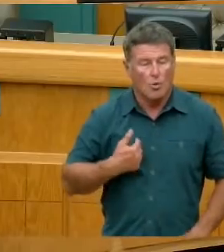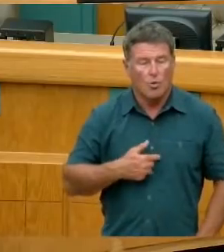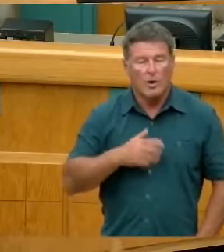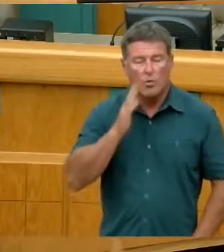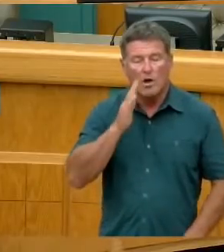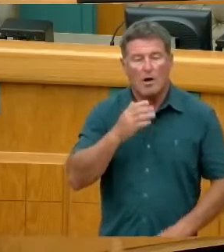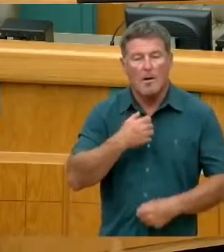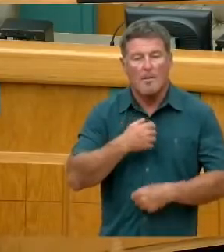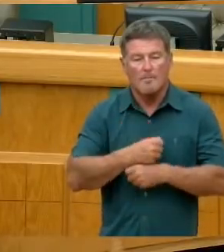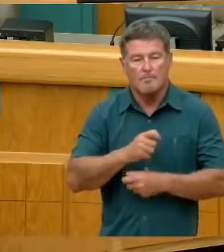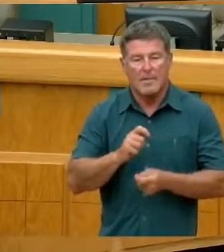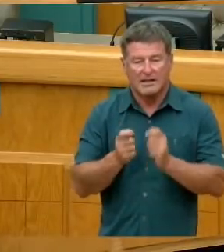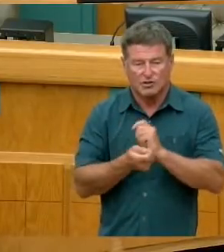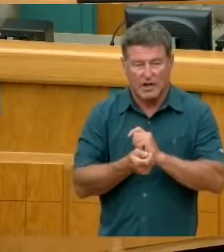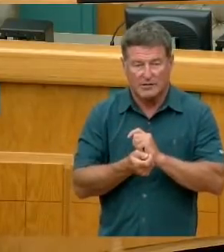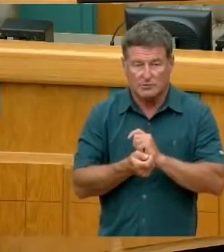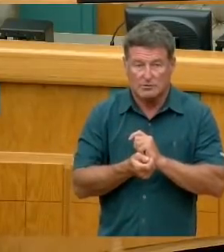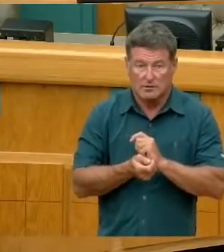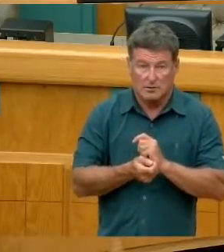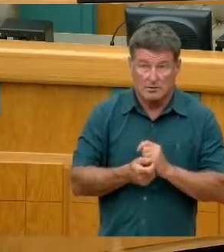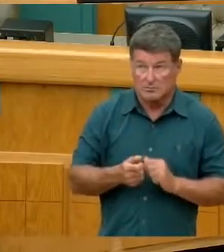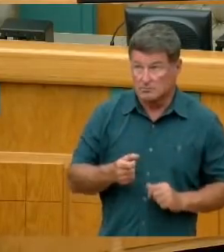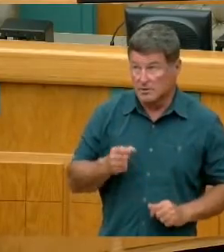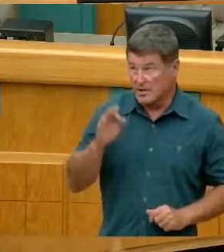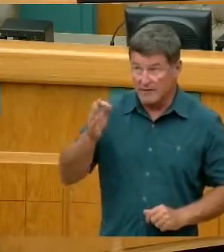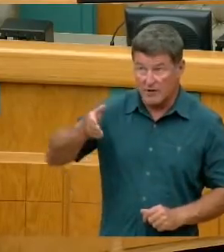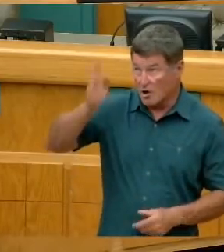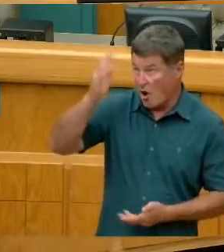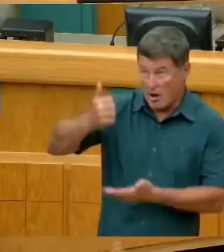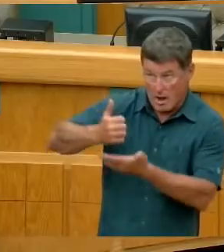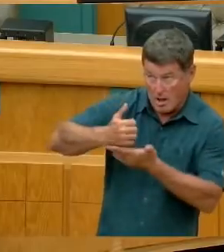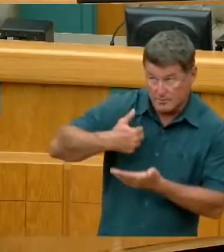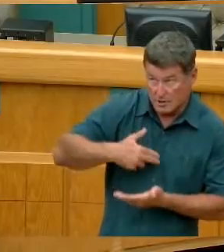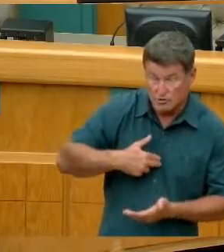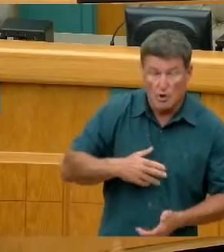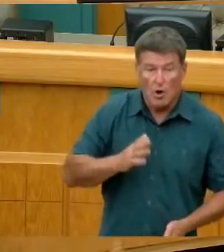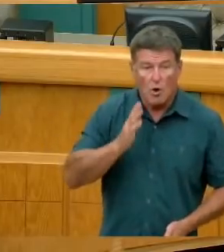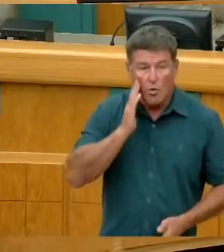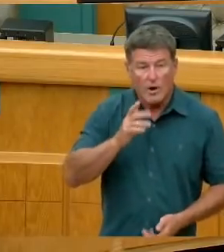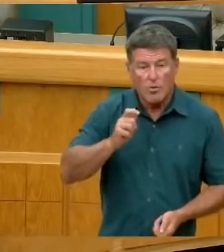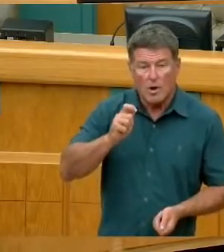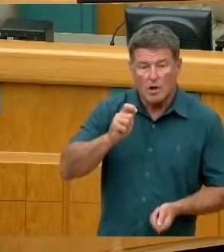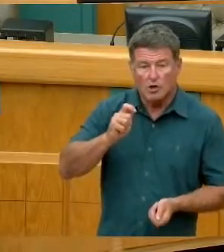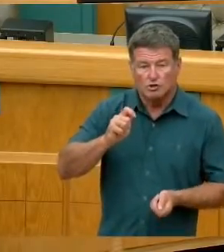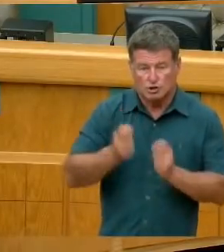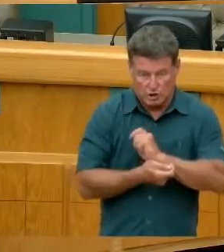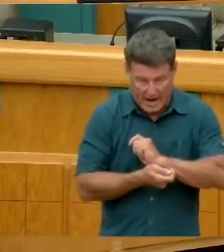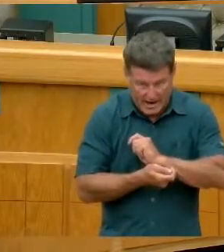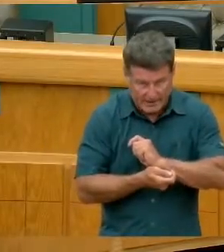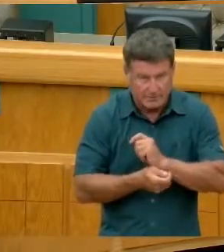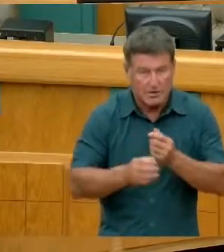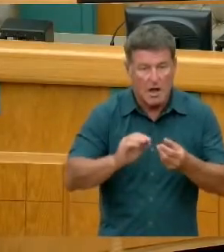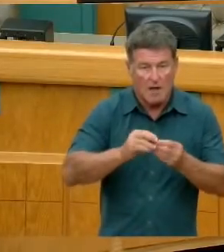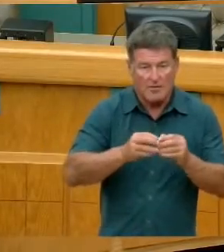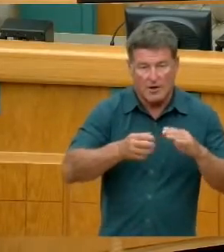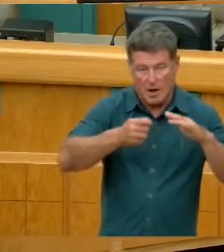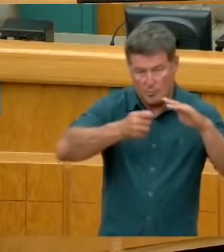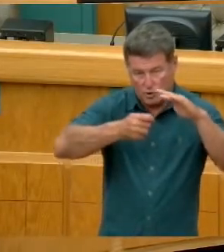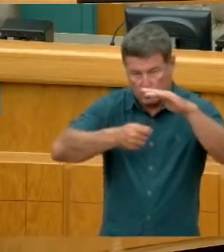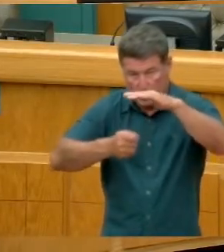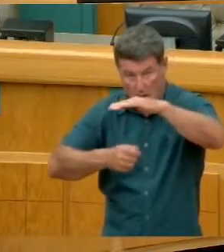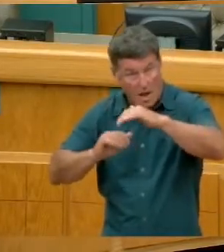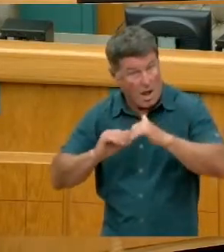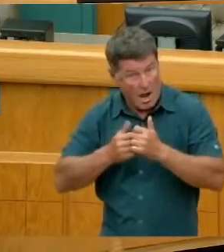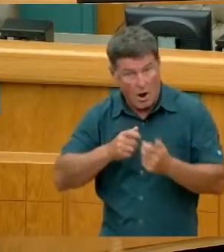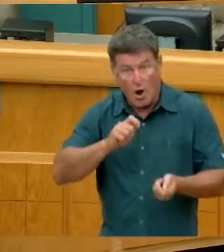And that's what we're going to do, God willing, in the next few weeks. We're going to change the outcome